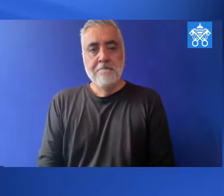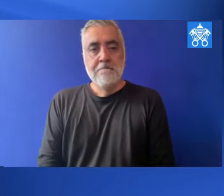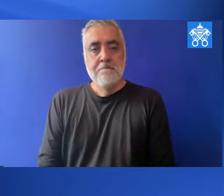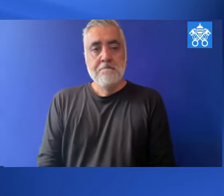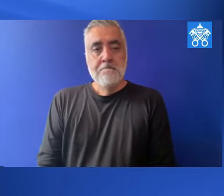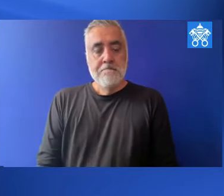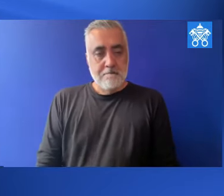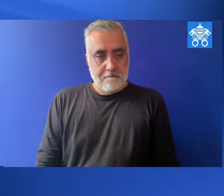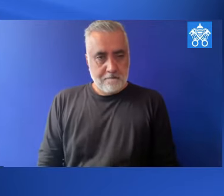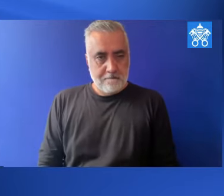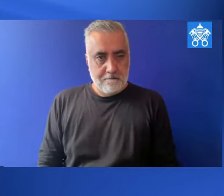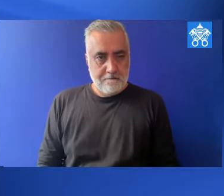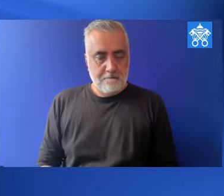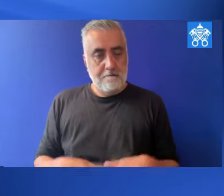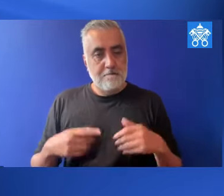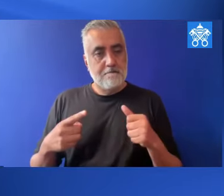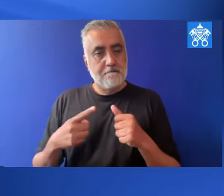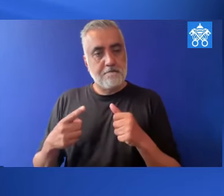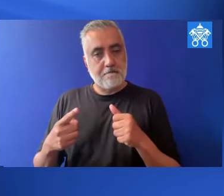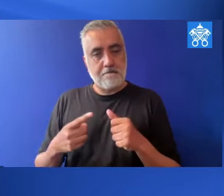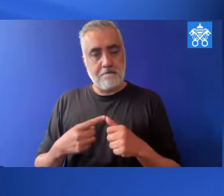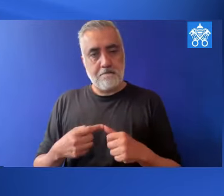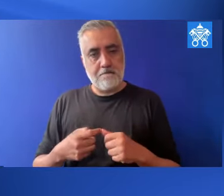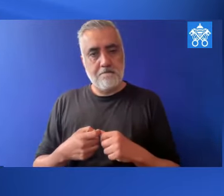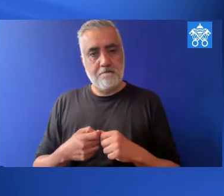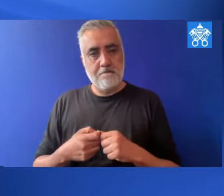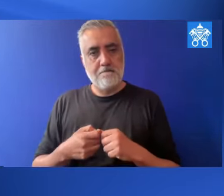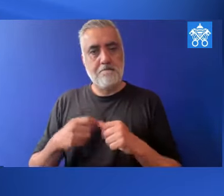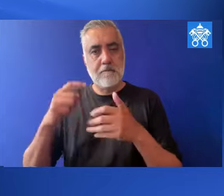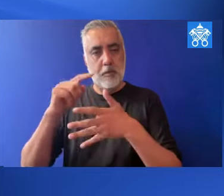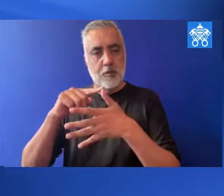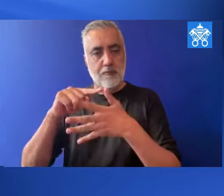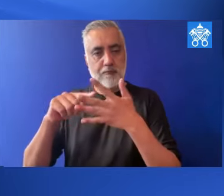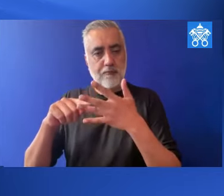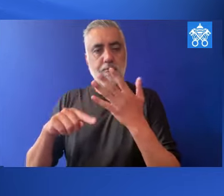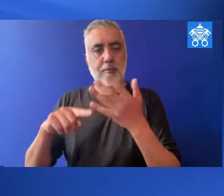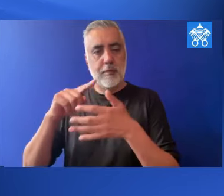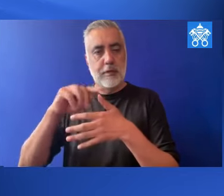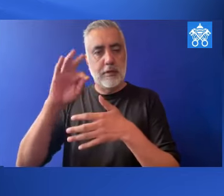So currently, the first language we hear each week after Italian is French.